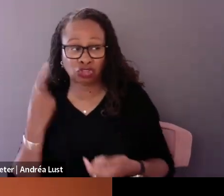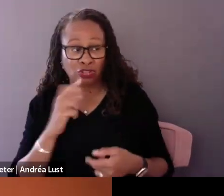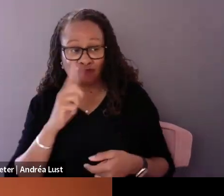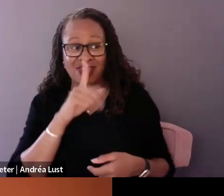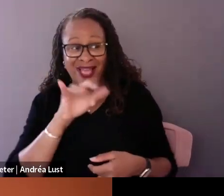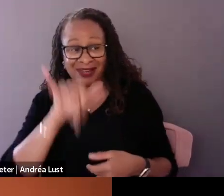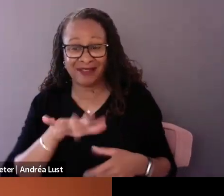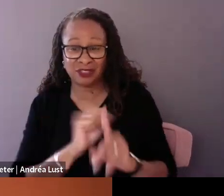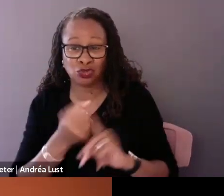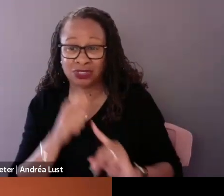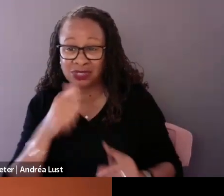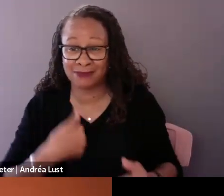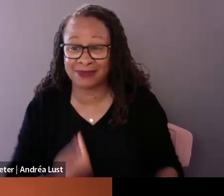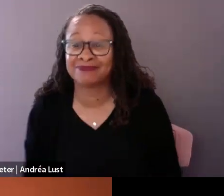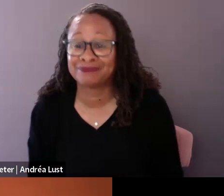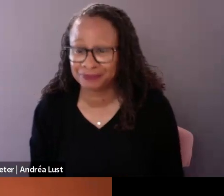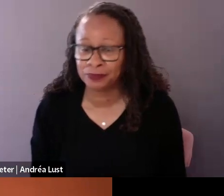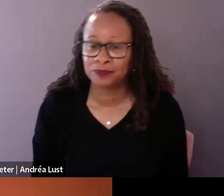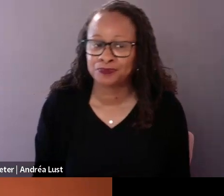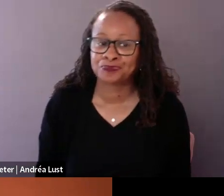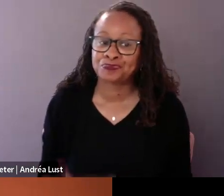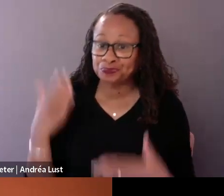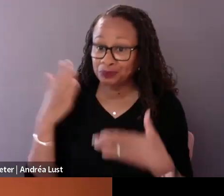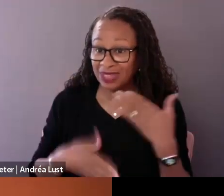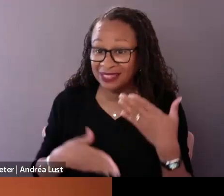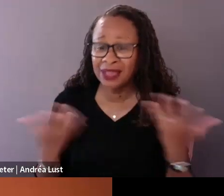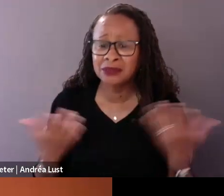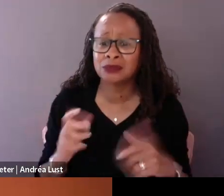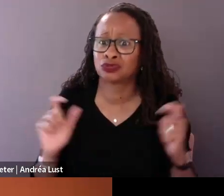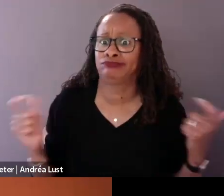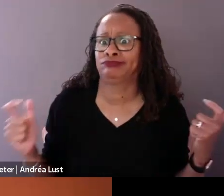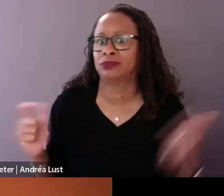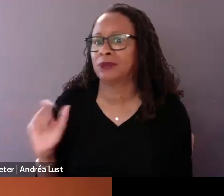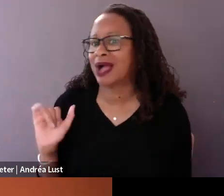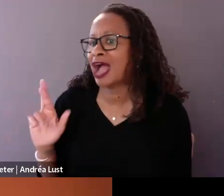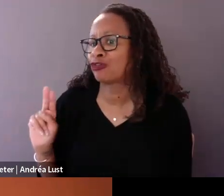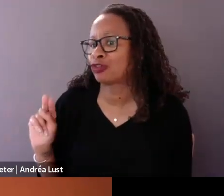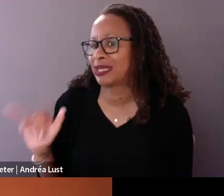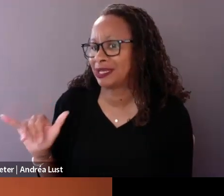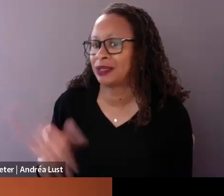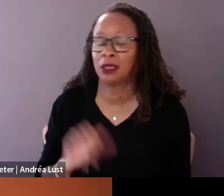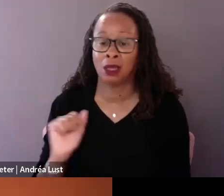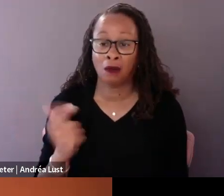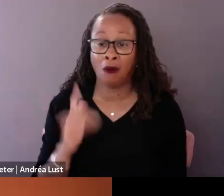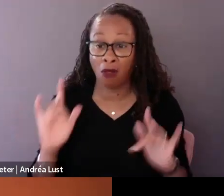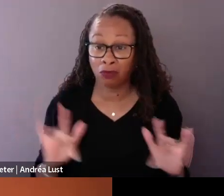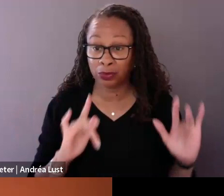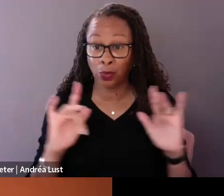end, you know, the great irony is that all of these recordings that